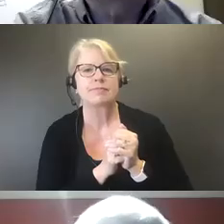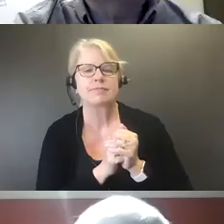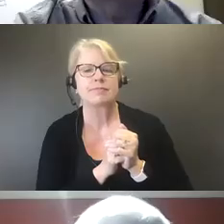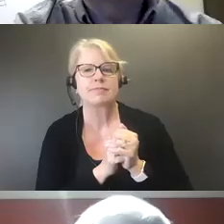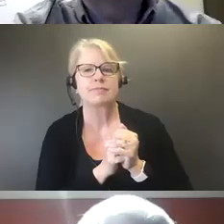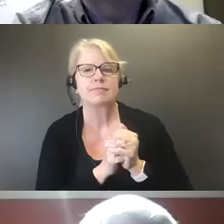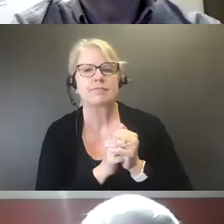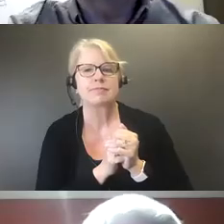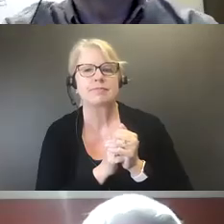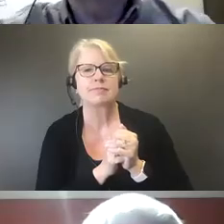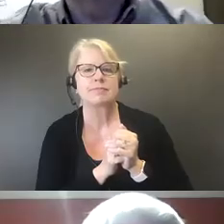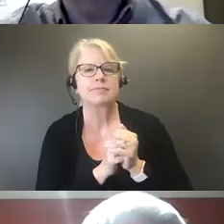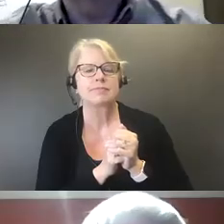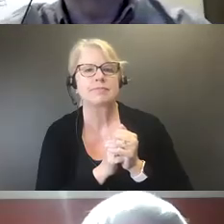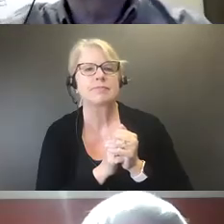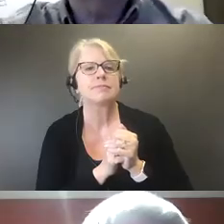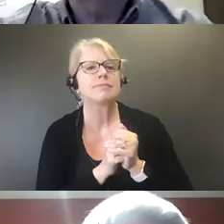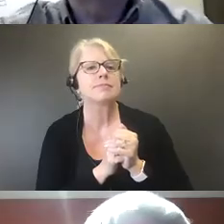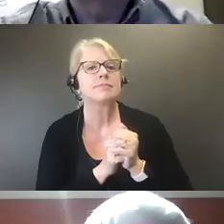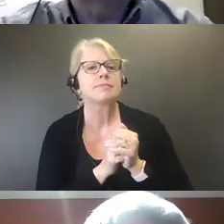Here we go.